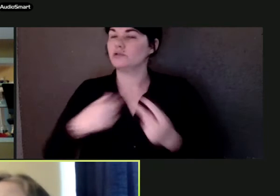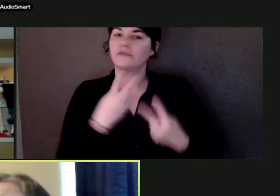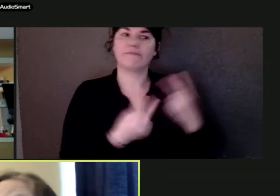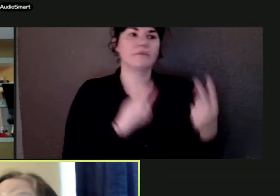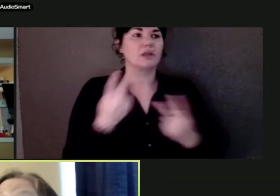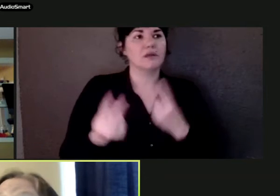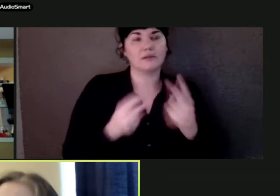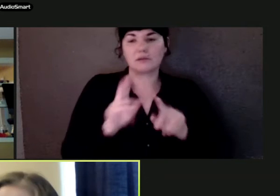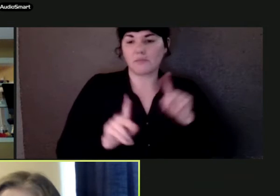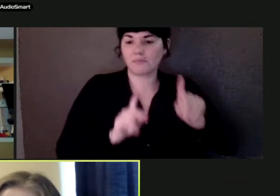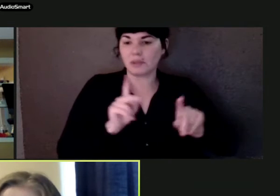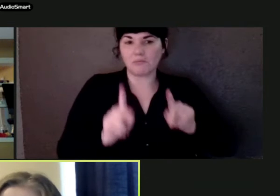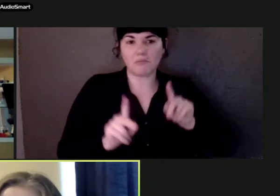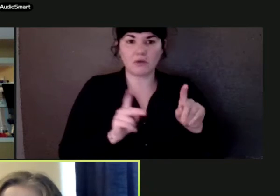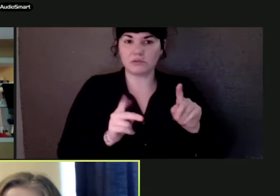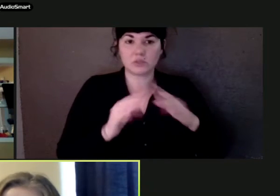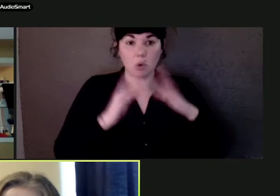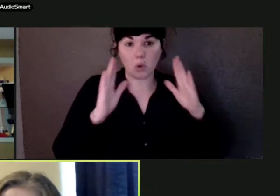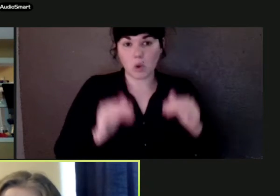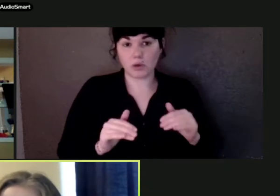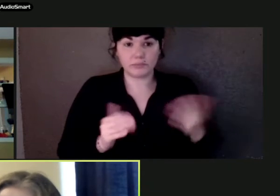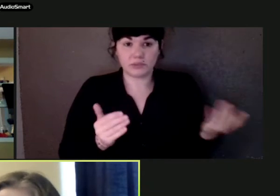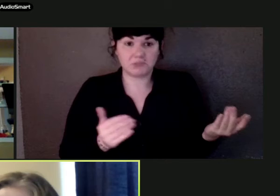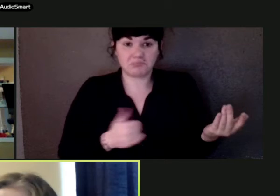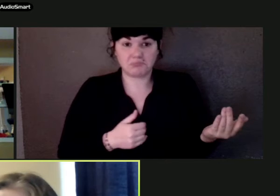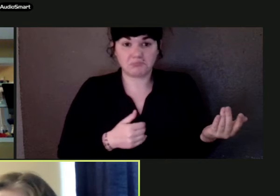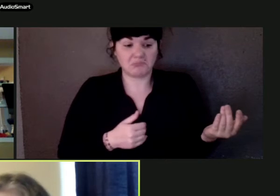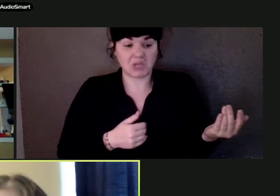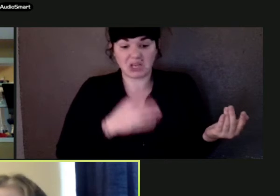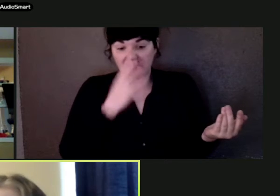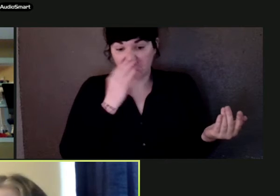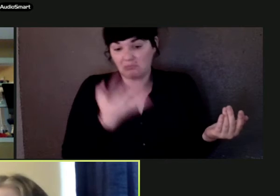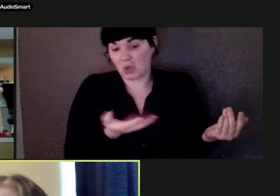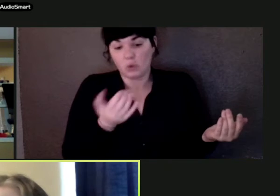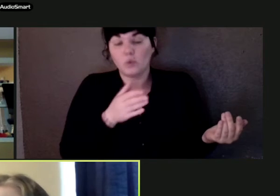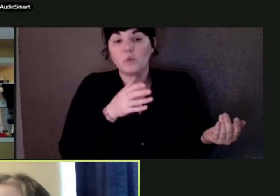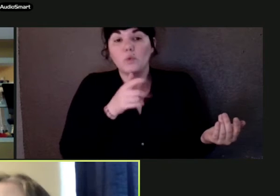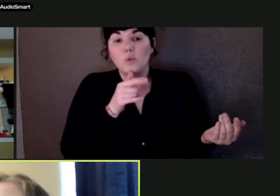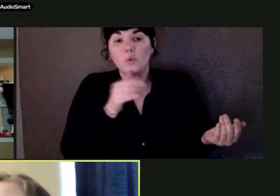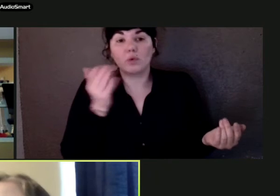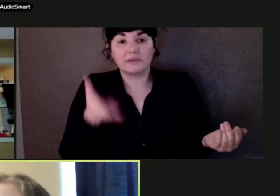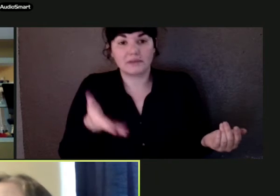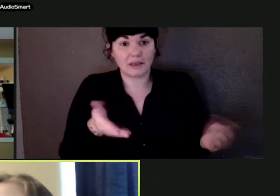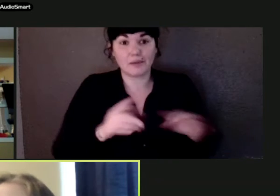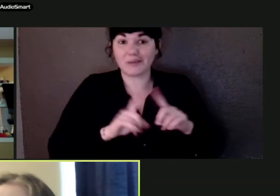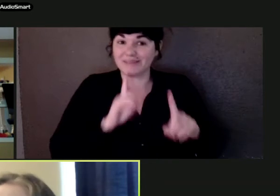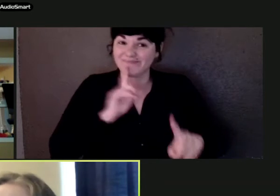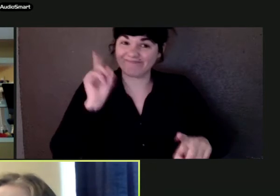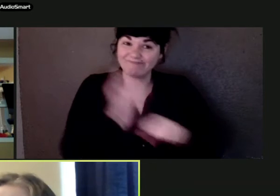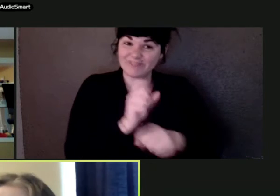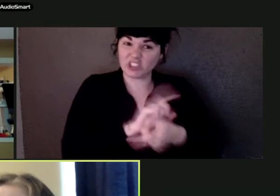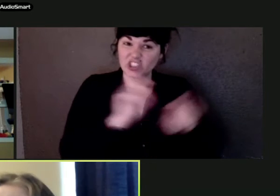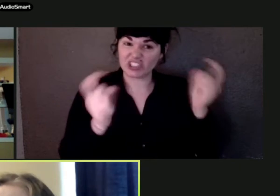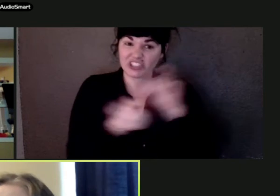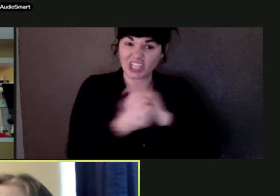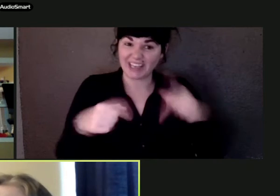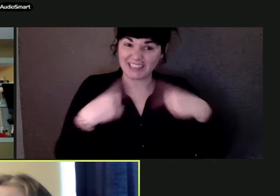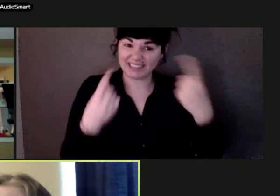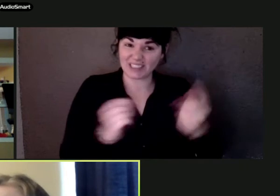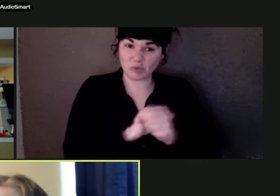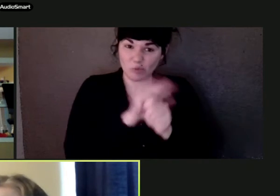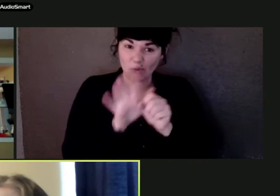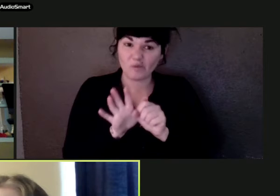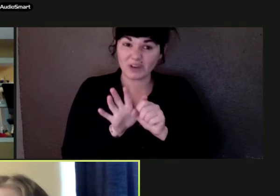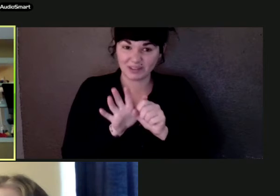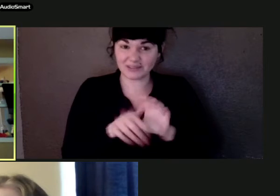be there. That has definitely changed over the pandemic. So, it sounds like, is that still something we should be thinking about as parents?